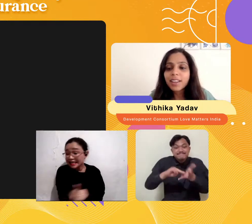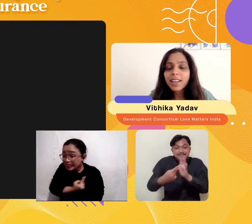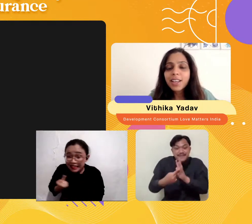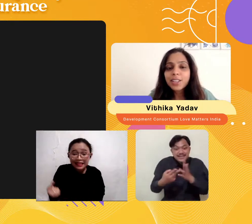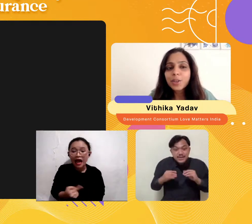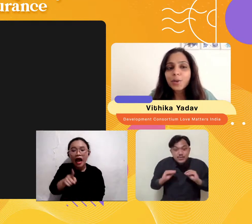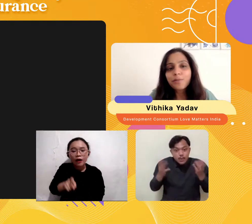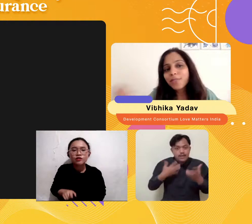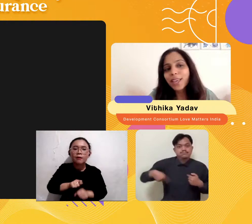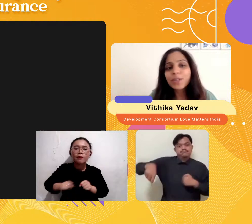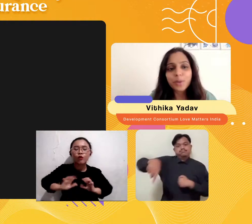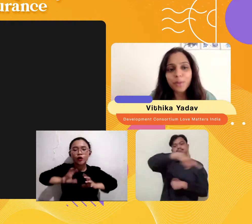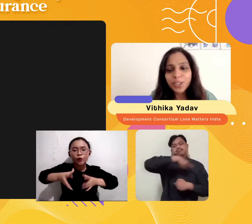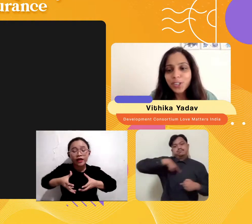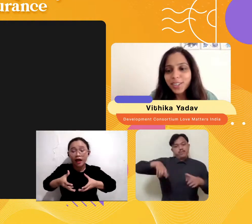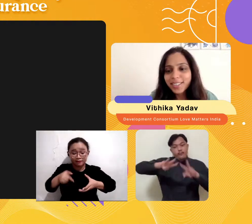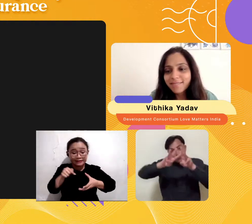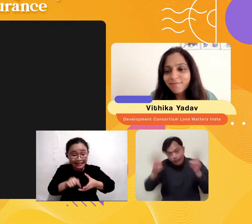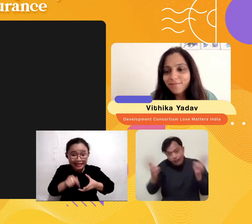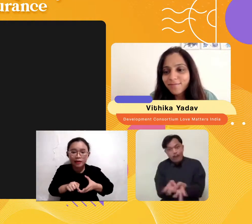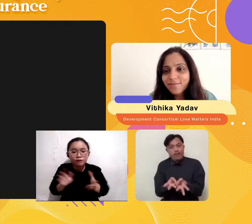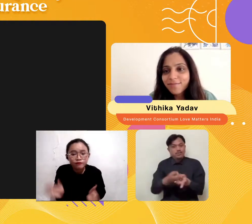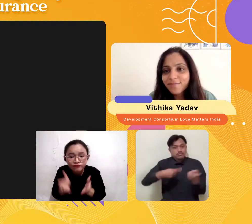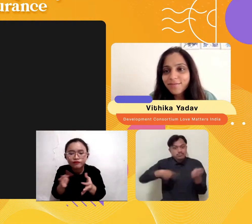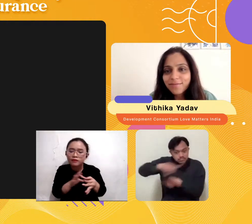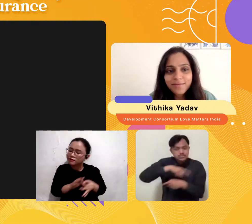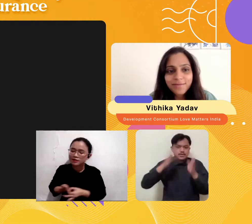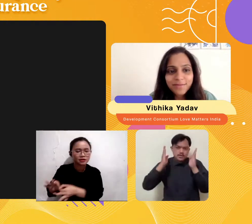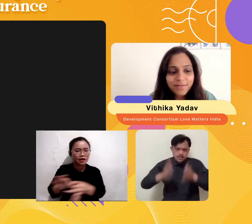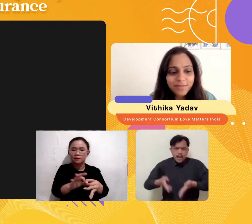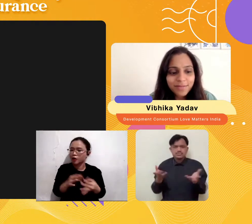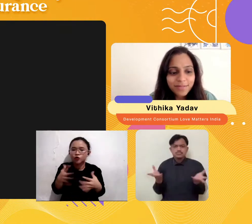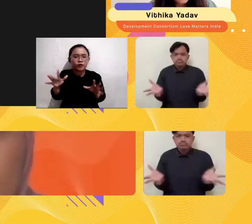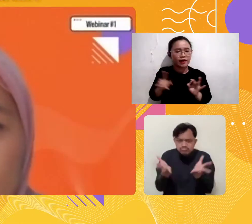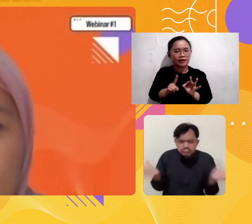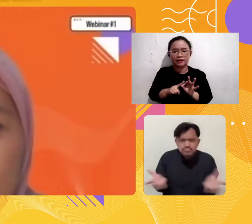together. So thank you so much.